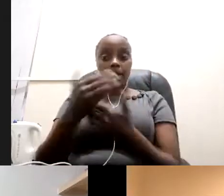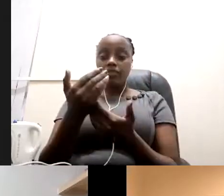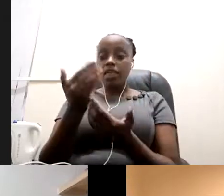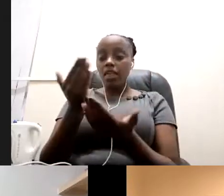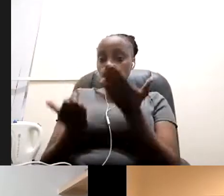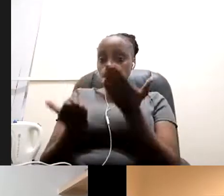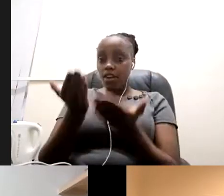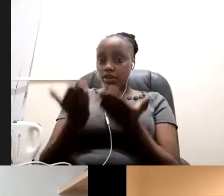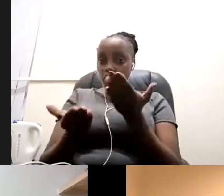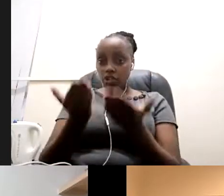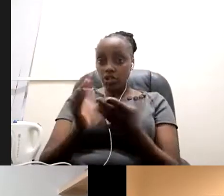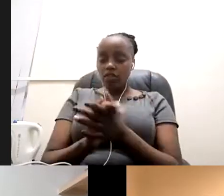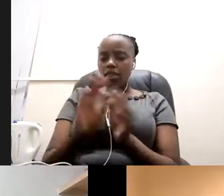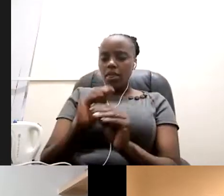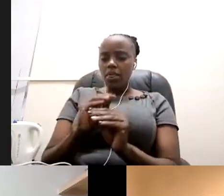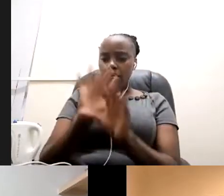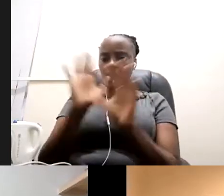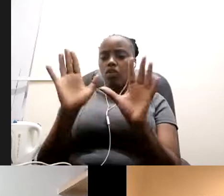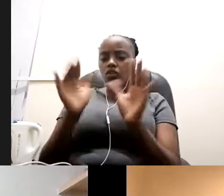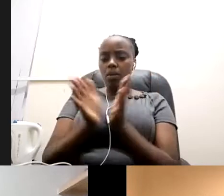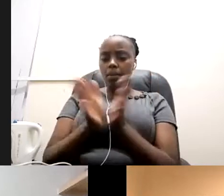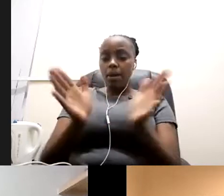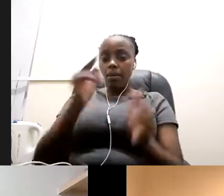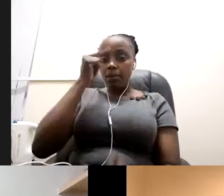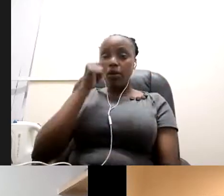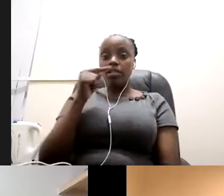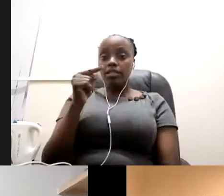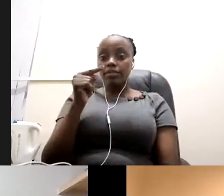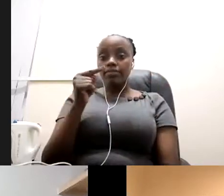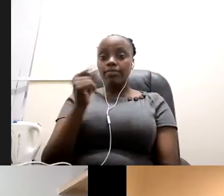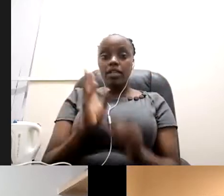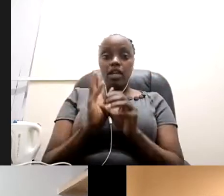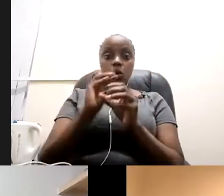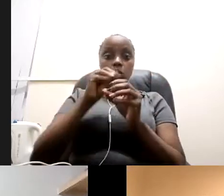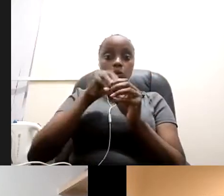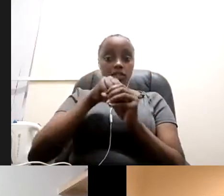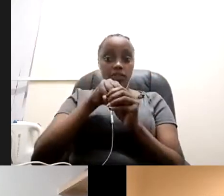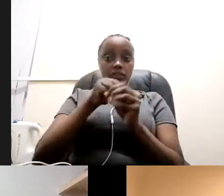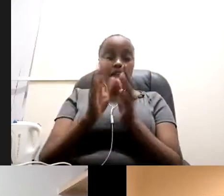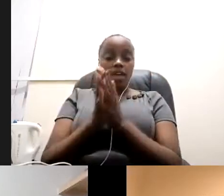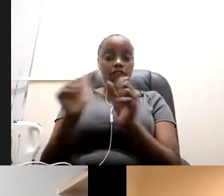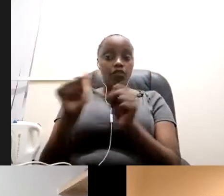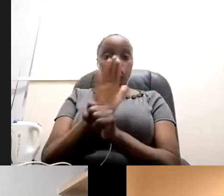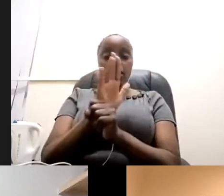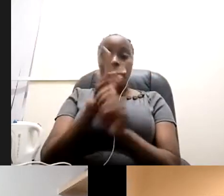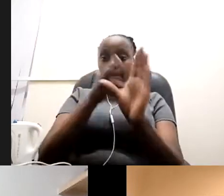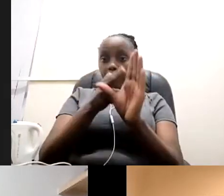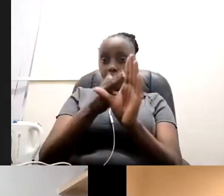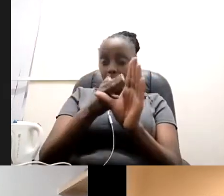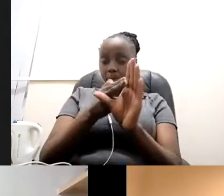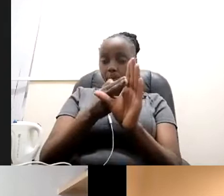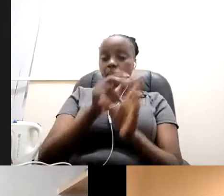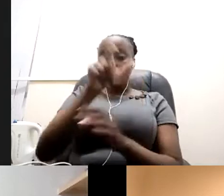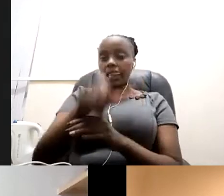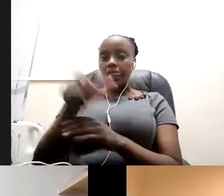and planification of public policies. Inclusive and full participation of persons with